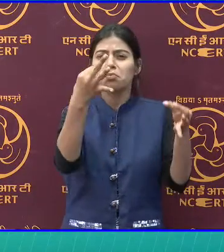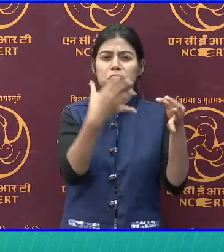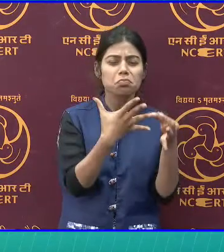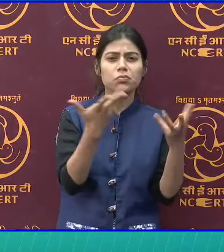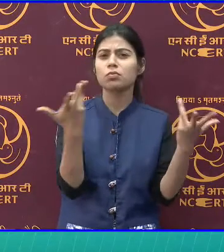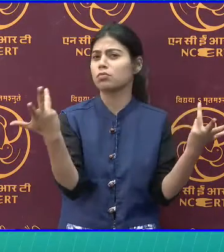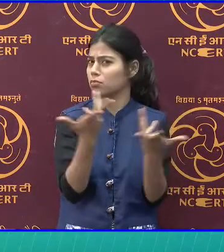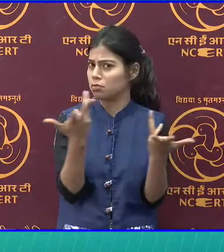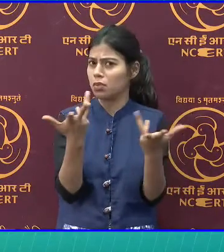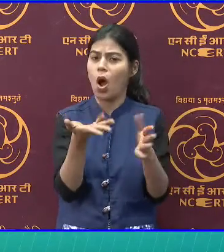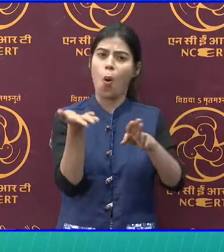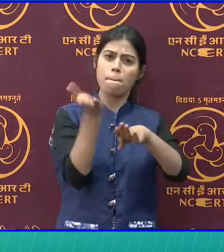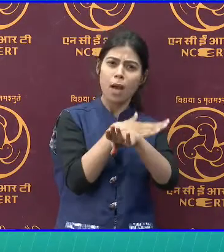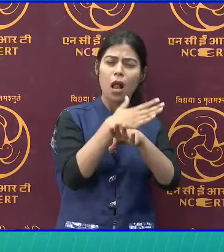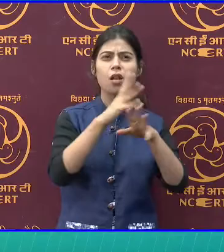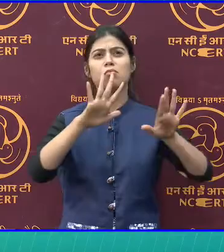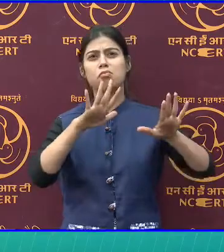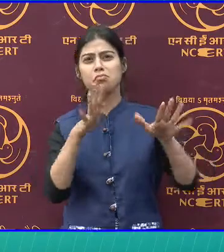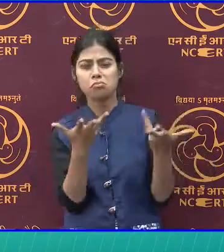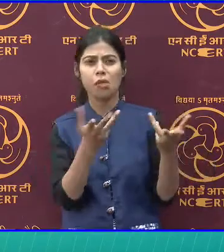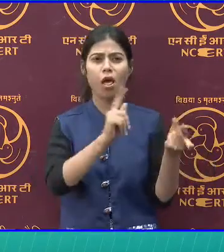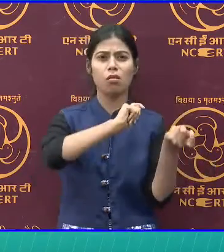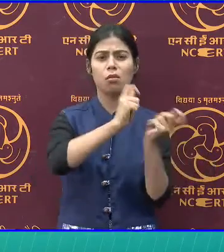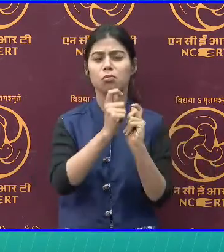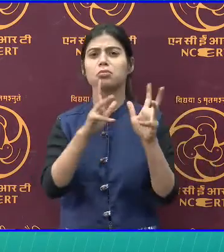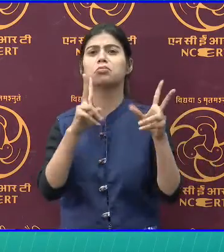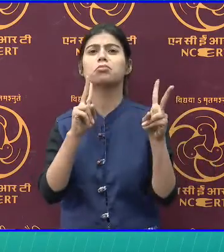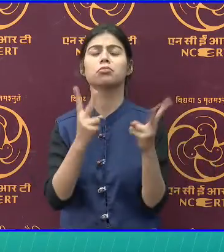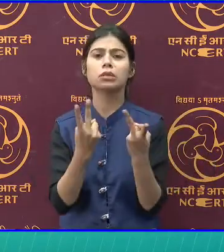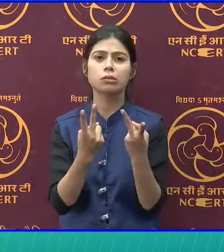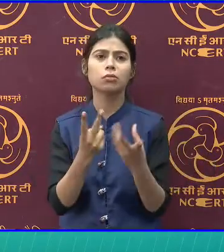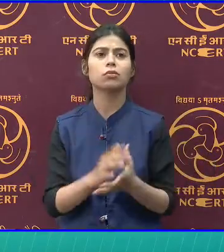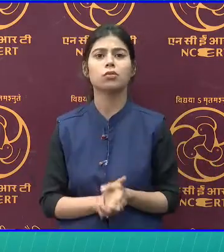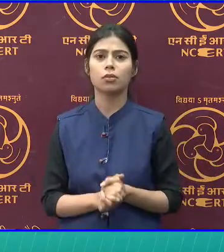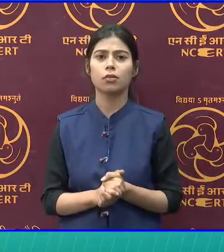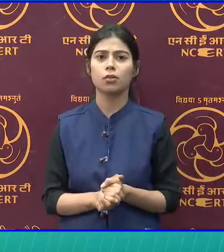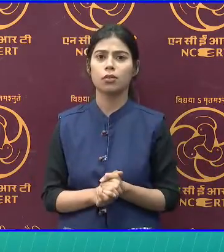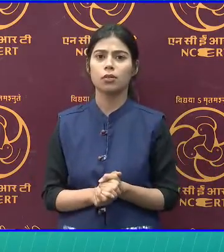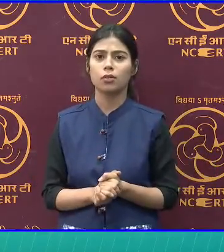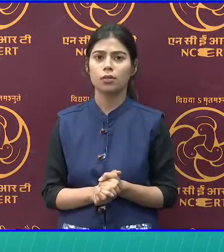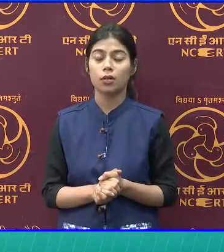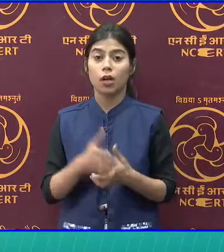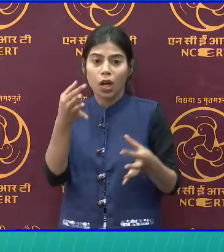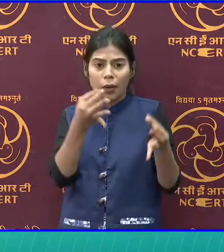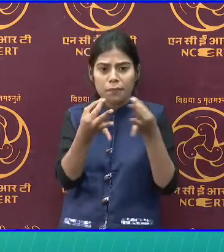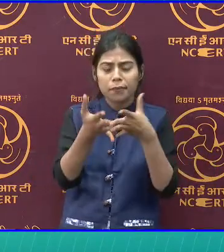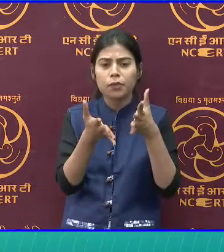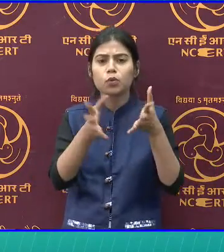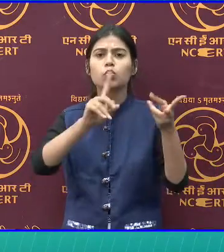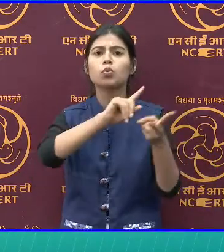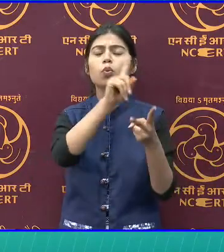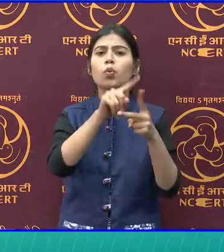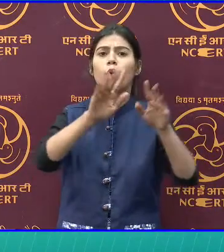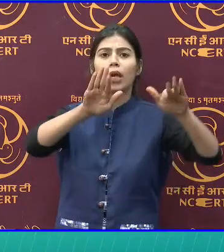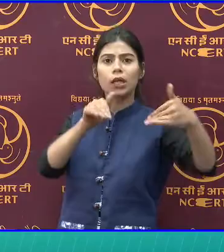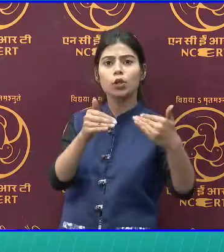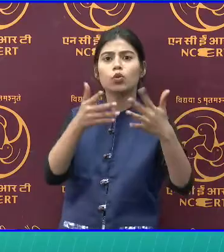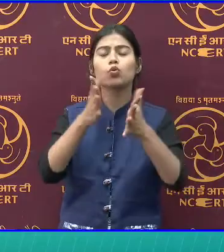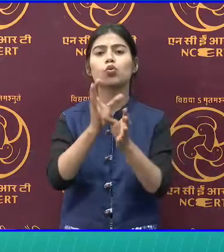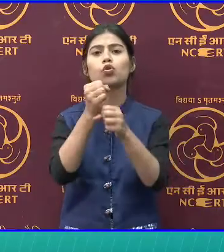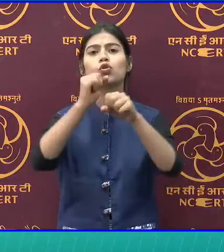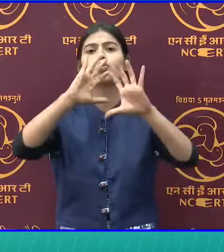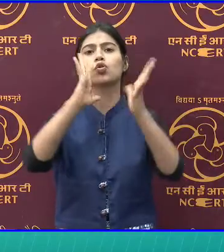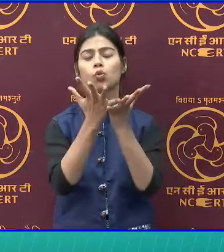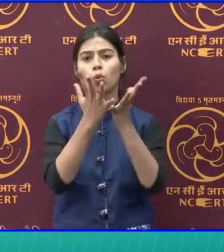compared with the previous syllabus, so for many decades, for that matter of nearly 5 decades, we introduced geography